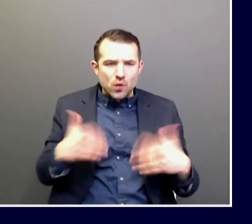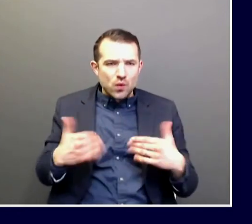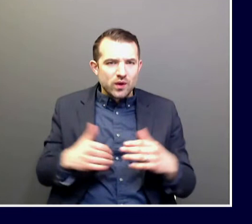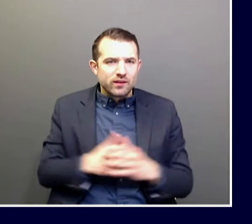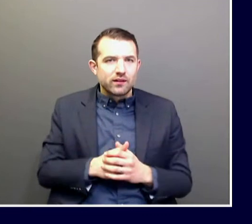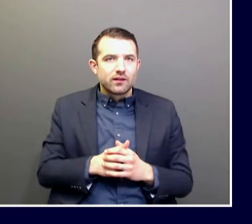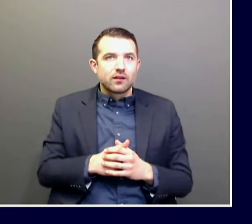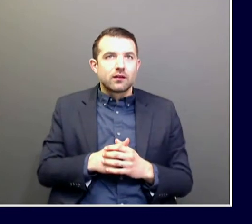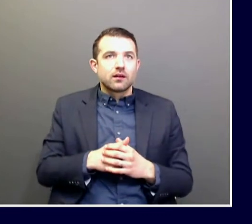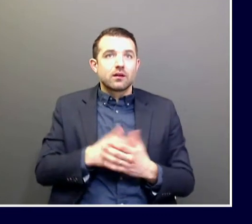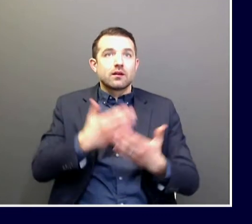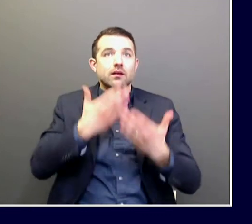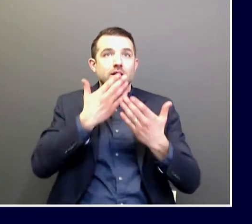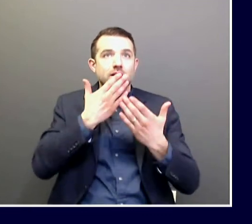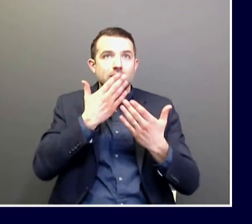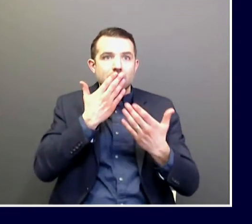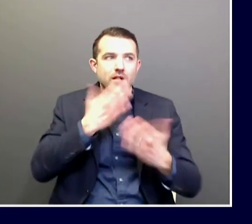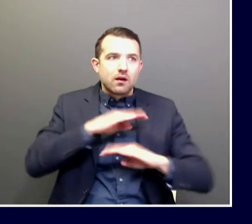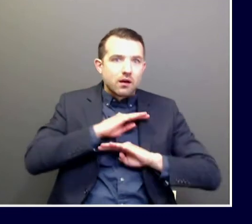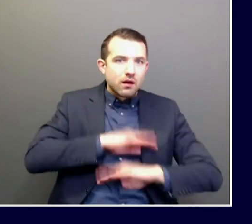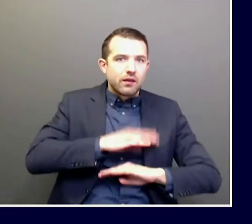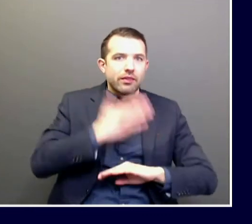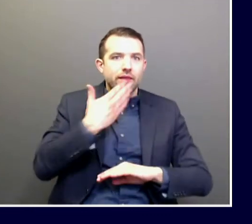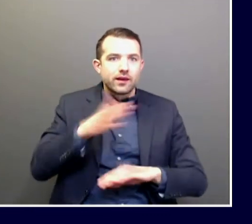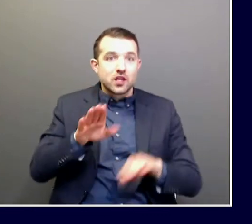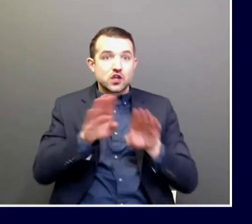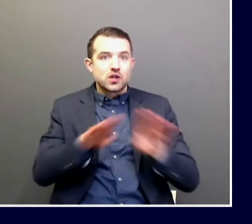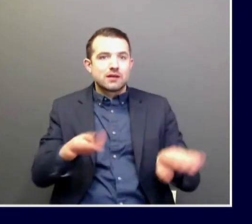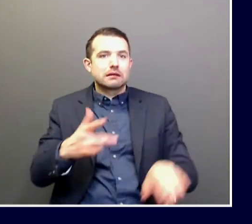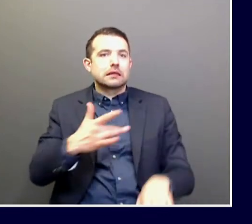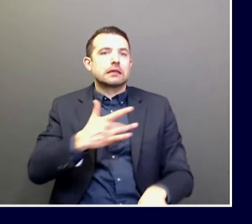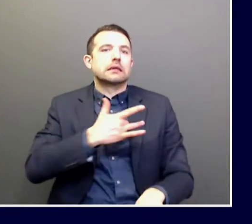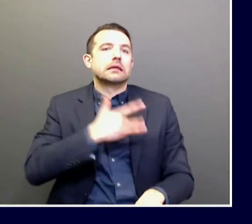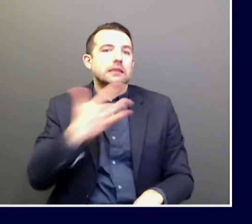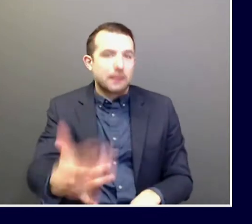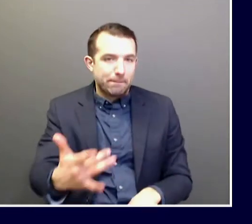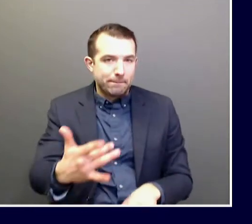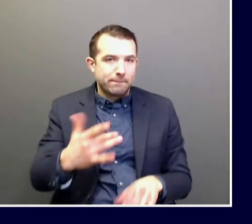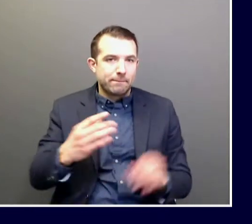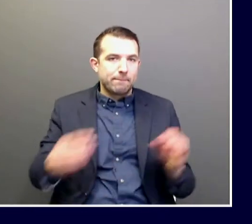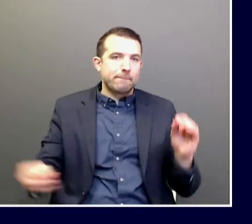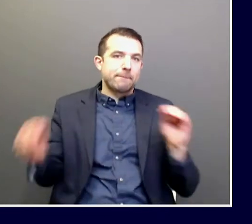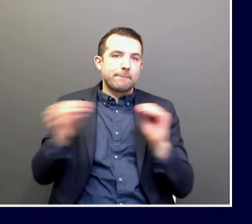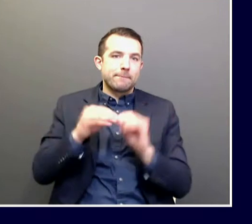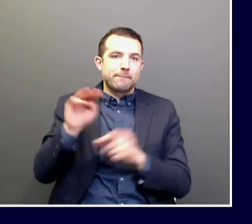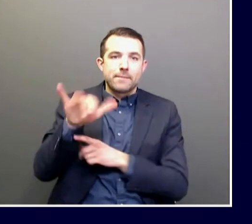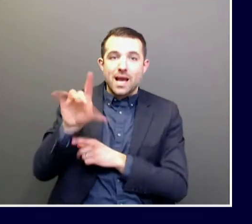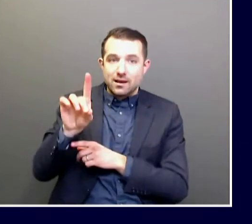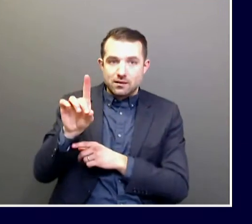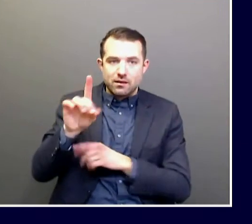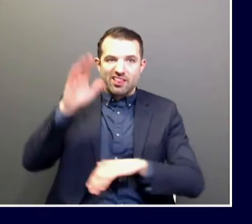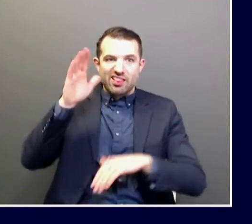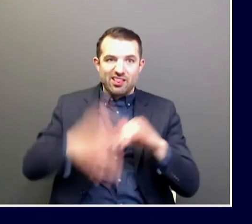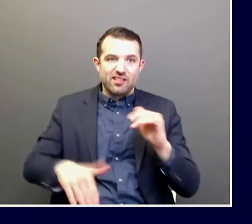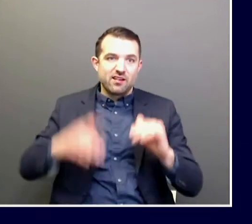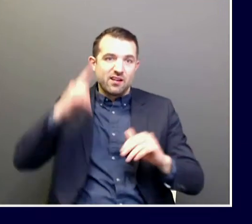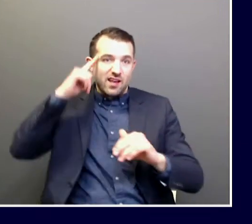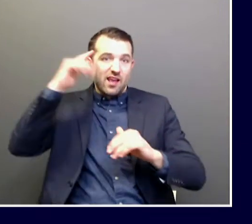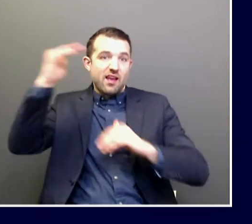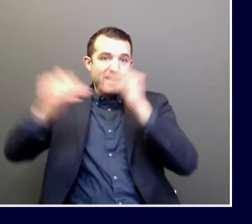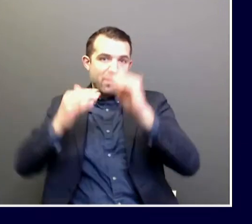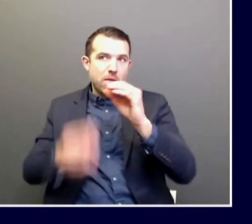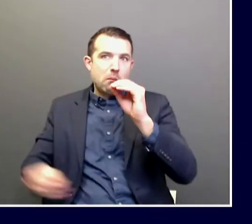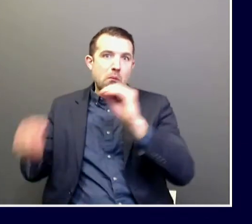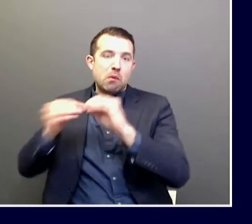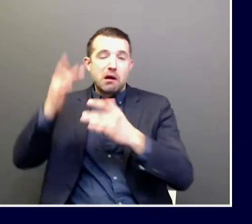are not as severely affected as are adults with COVID. However, with the Omicron variant and